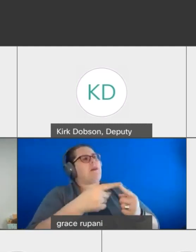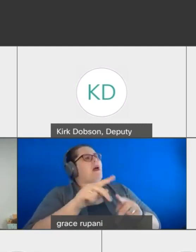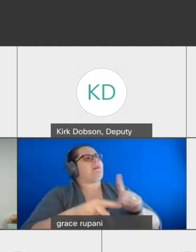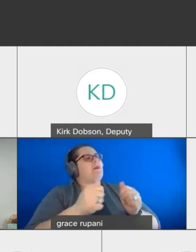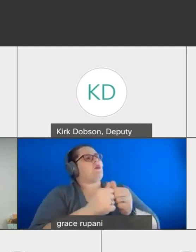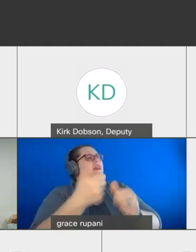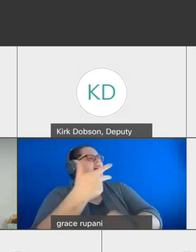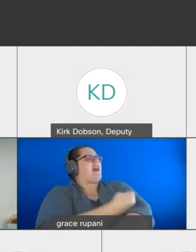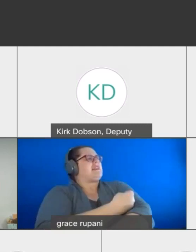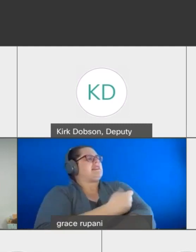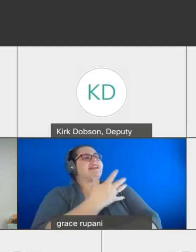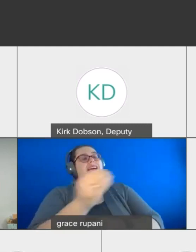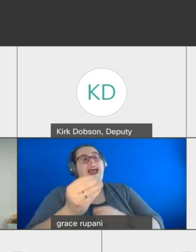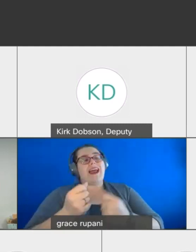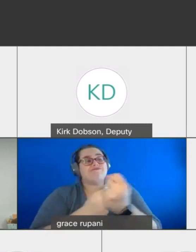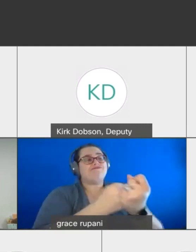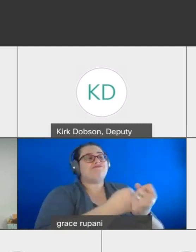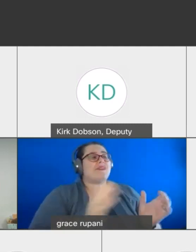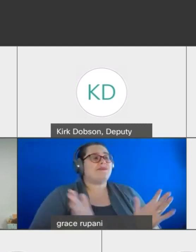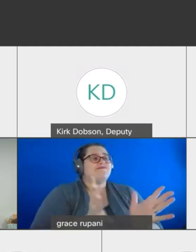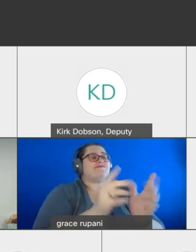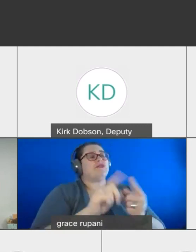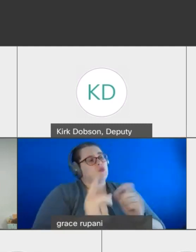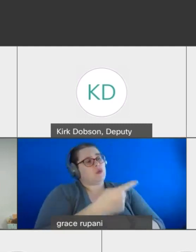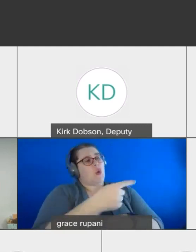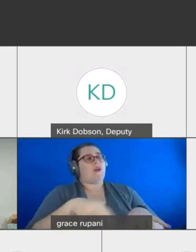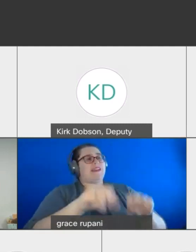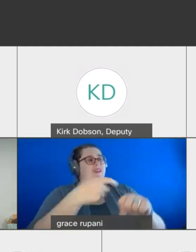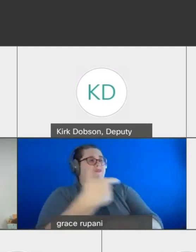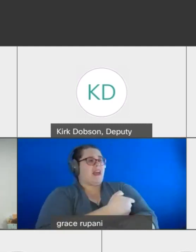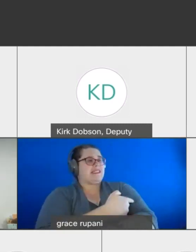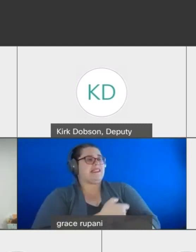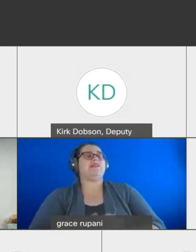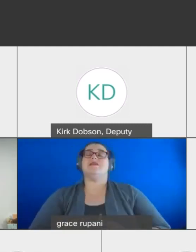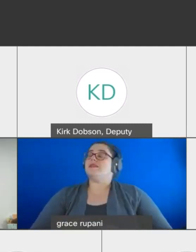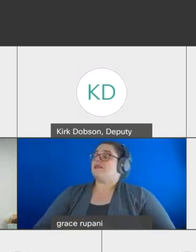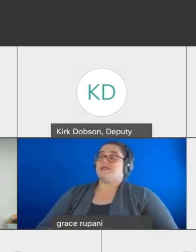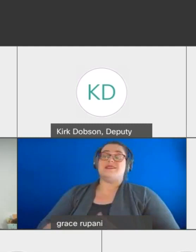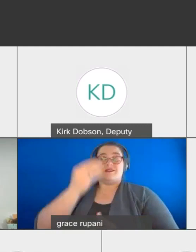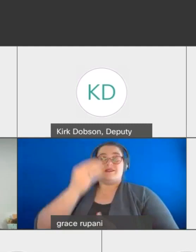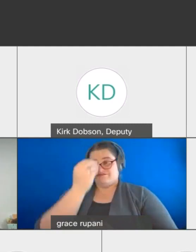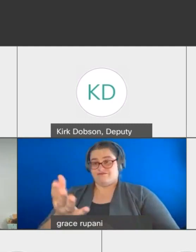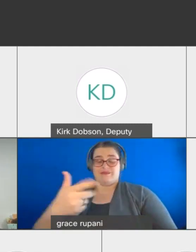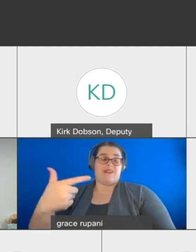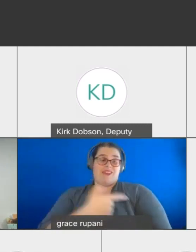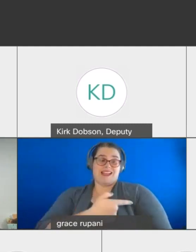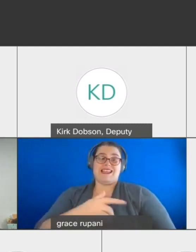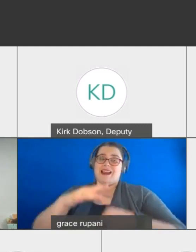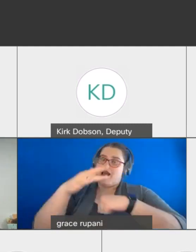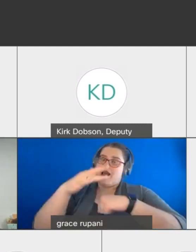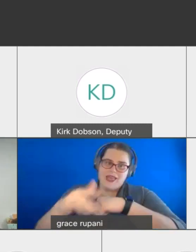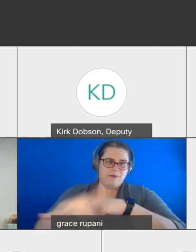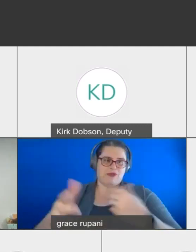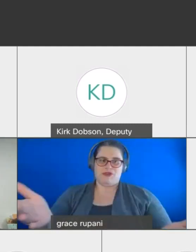people to get it? Because one thing I will say is the vaccine is available now. So